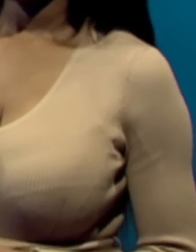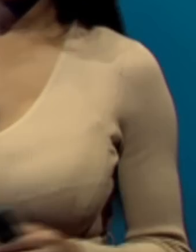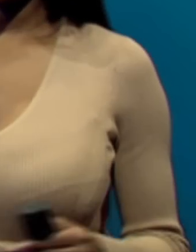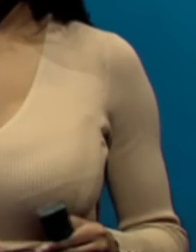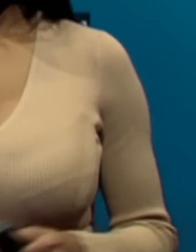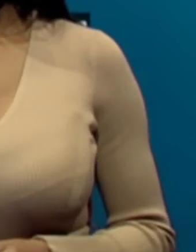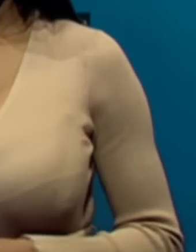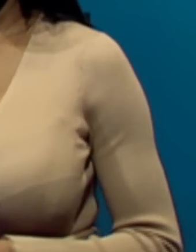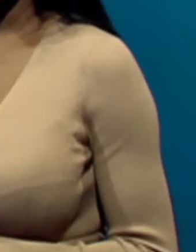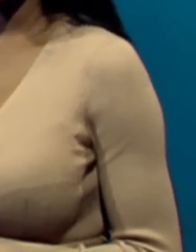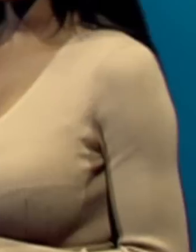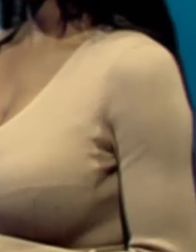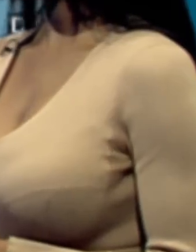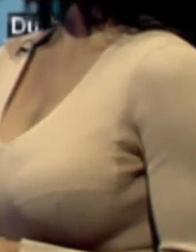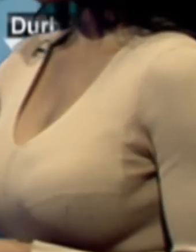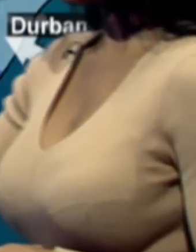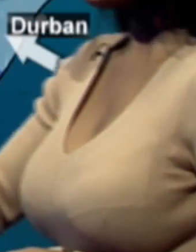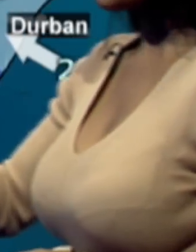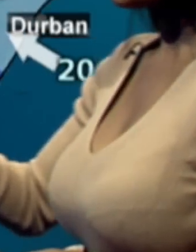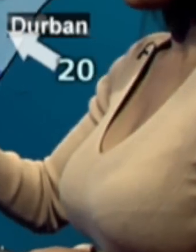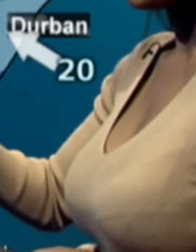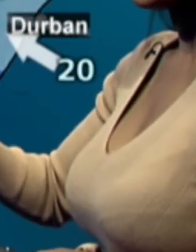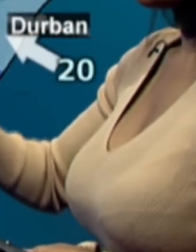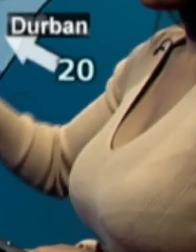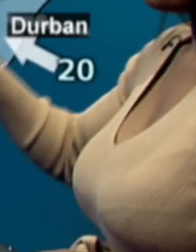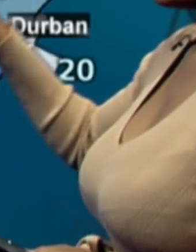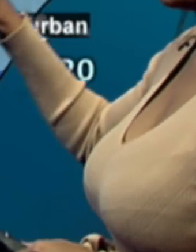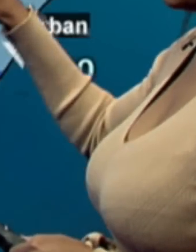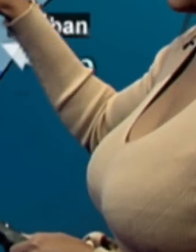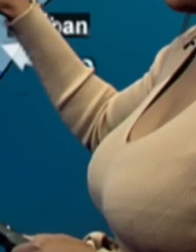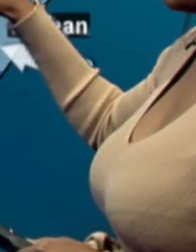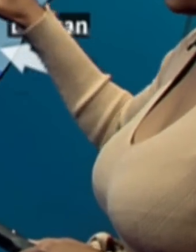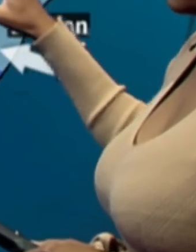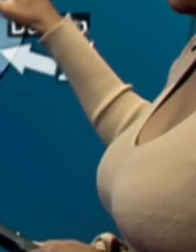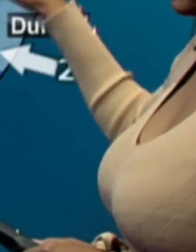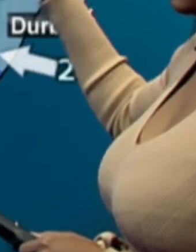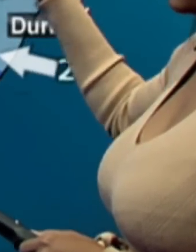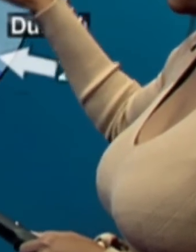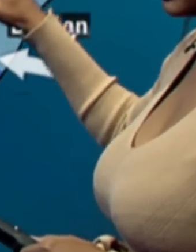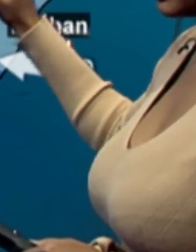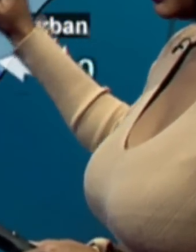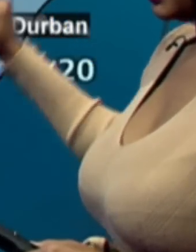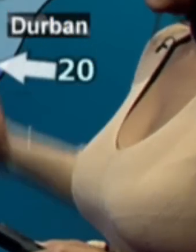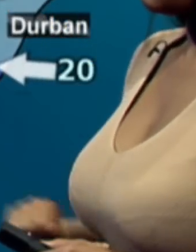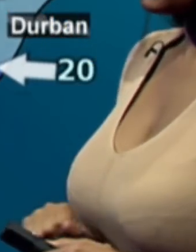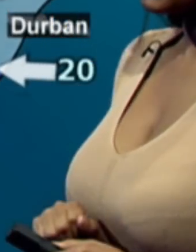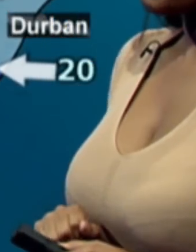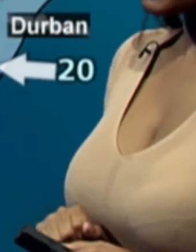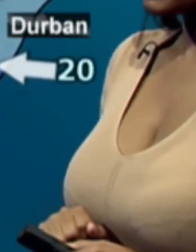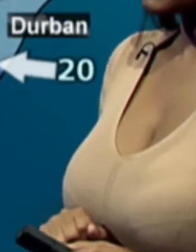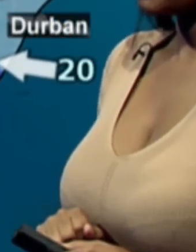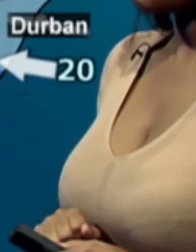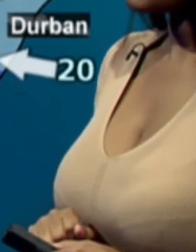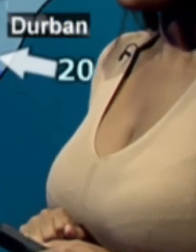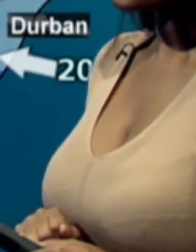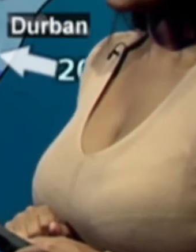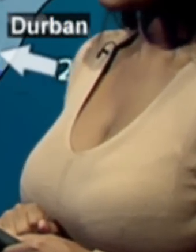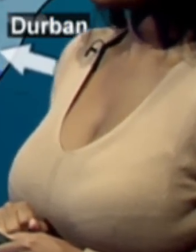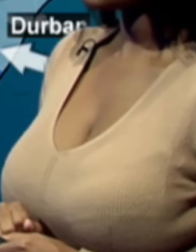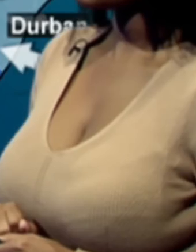bokone bophirima go tla nna le pula diperesente di le 60 fa re lebelela gape mo karolong ya KwaZulu Natal le teng go tla nna le masarasara na